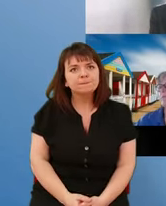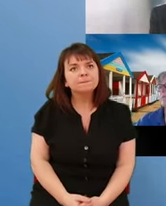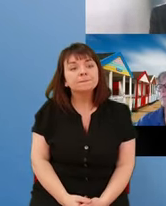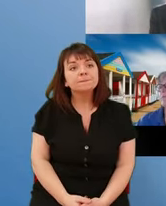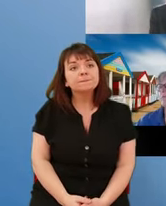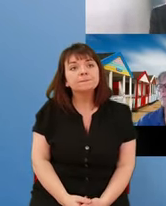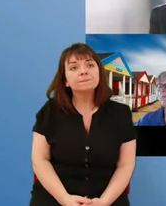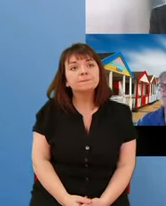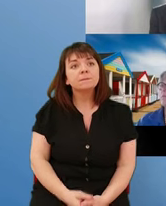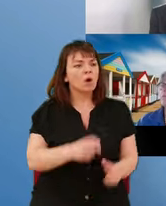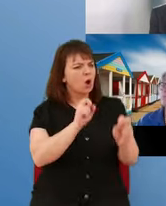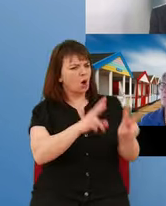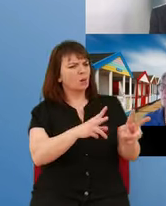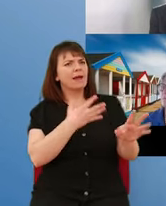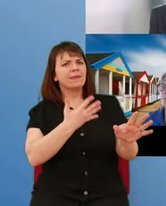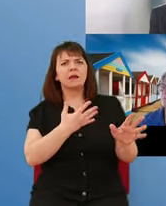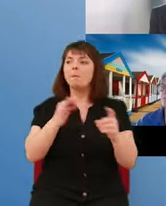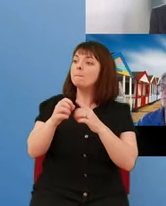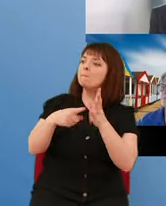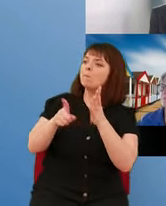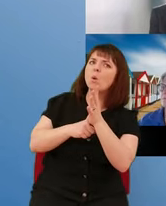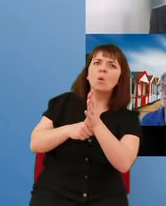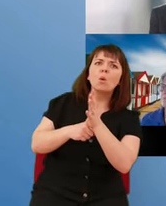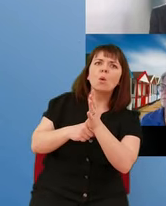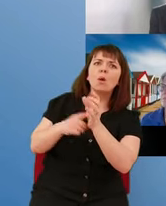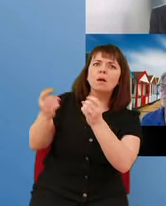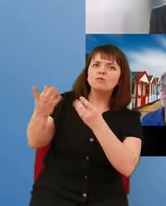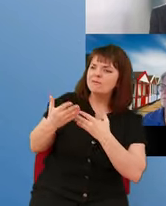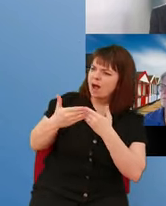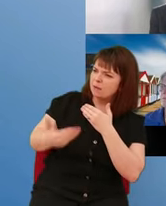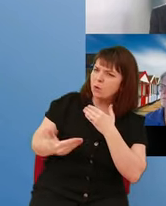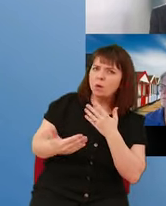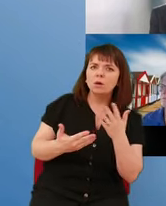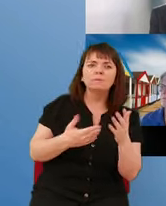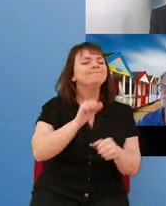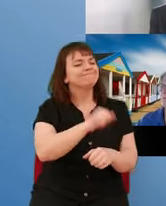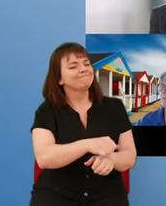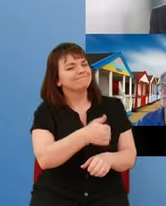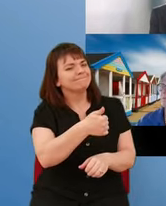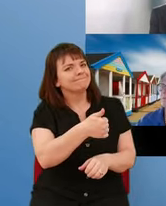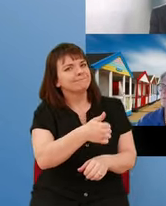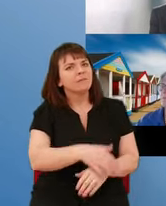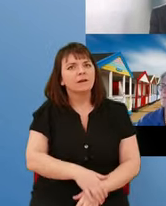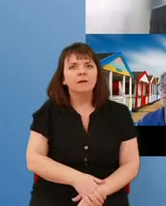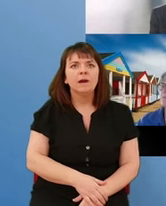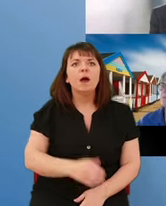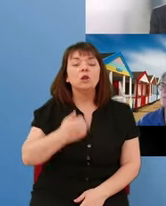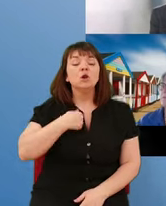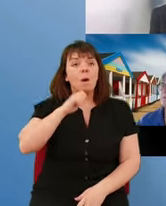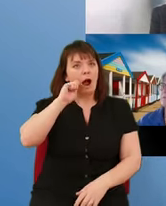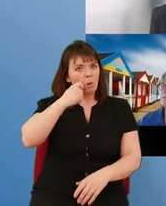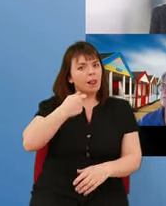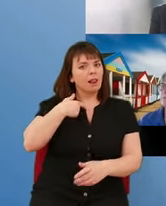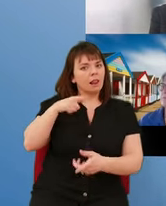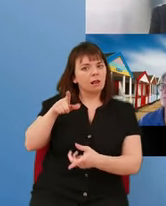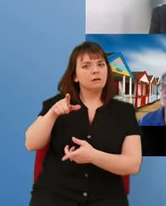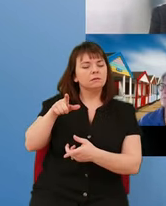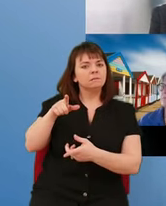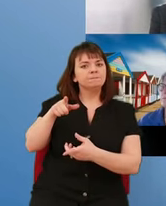So I will pick up with Paul on PC15, John, outside of the meeting, and ask him just to have a look at